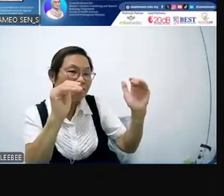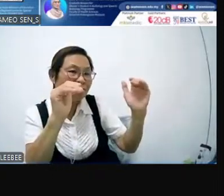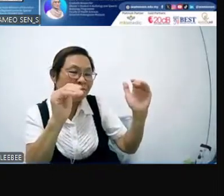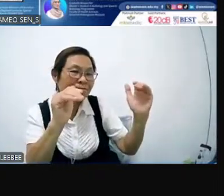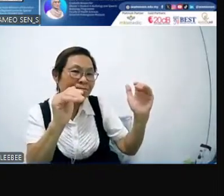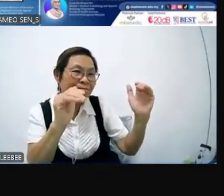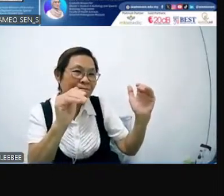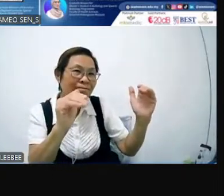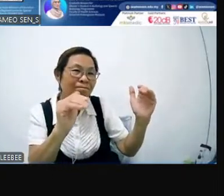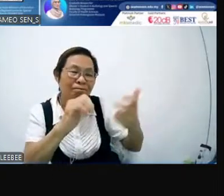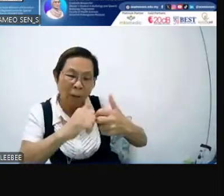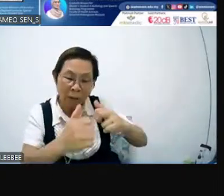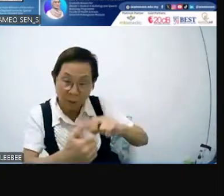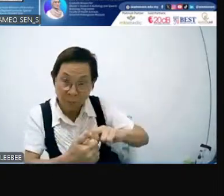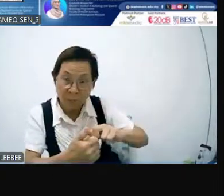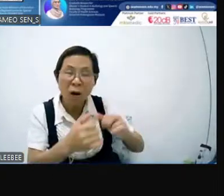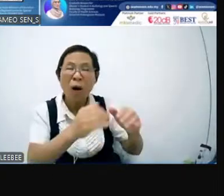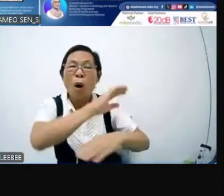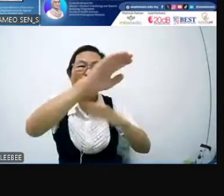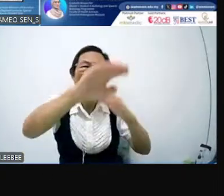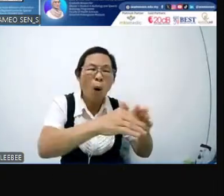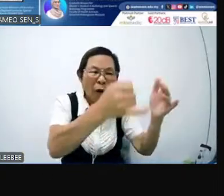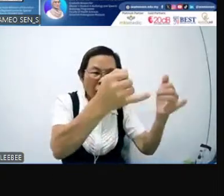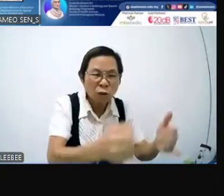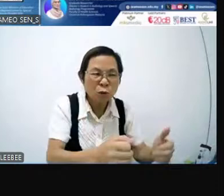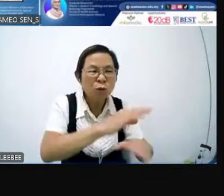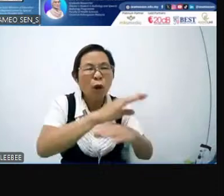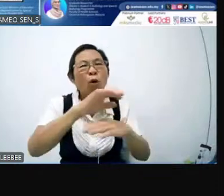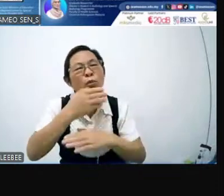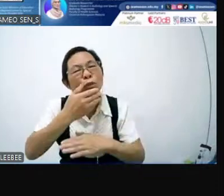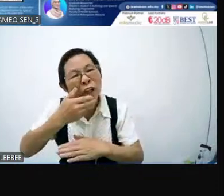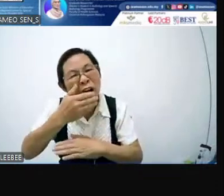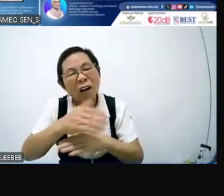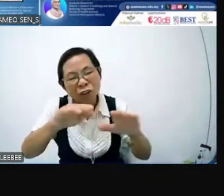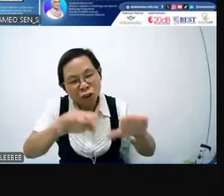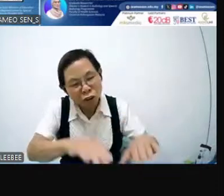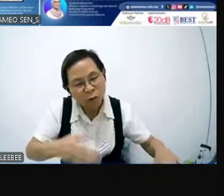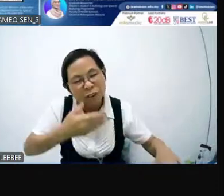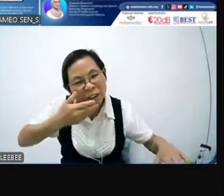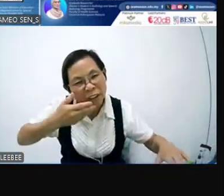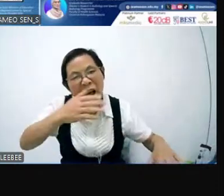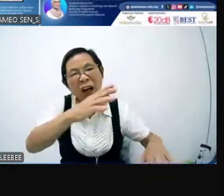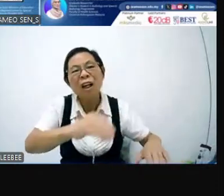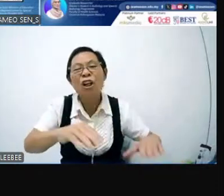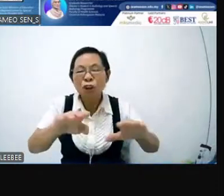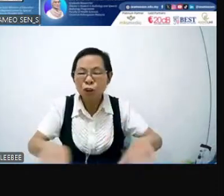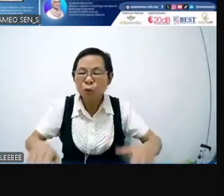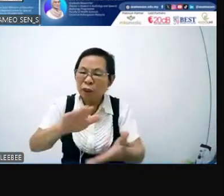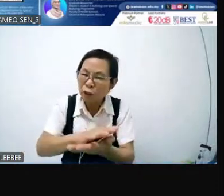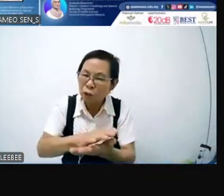with all individuals of all ages, including children in school.